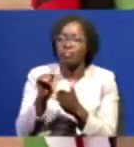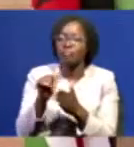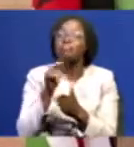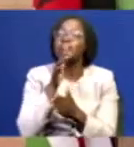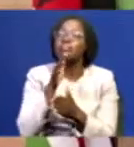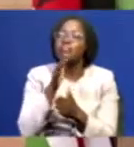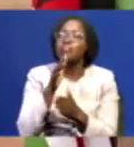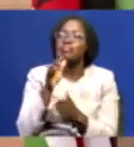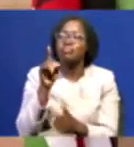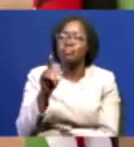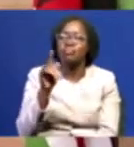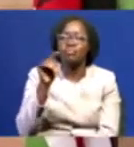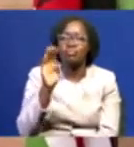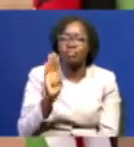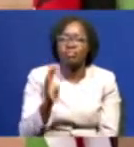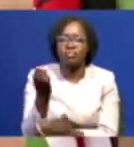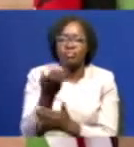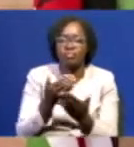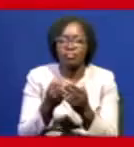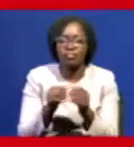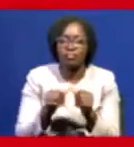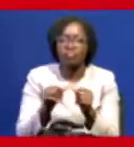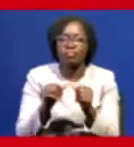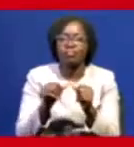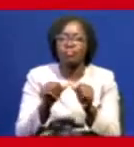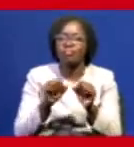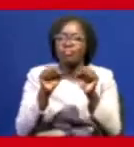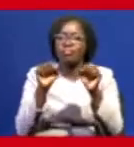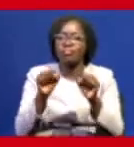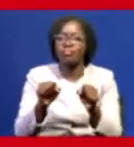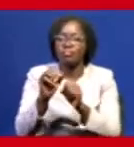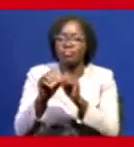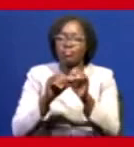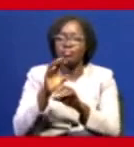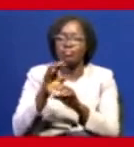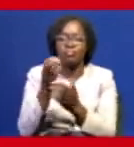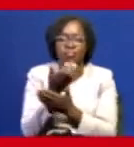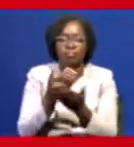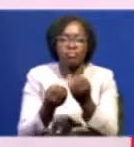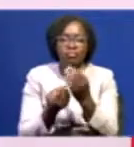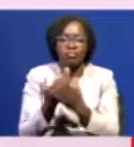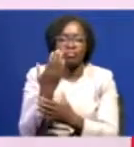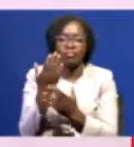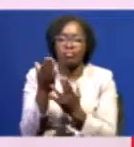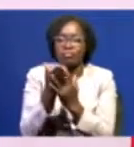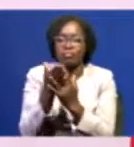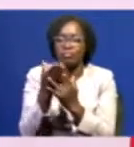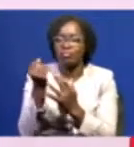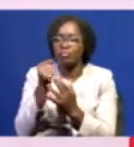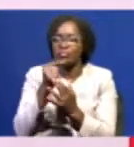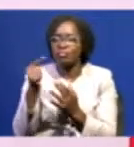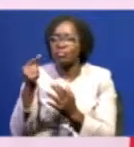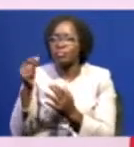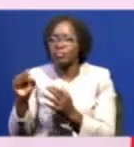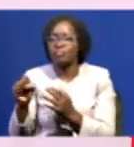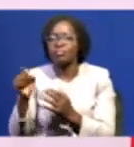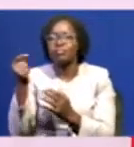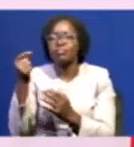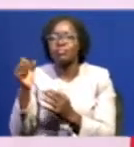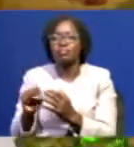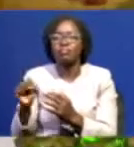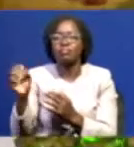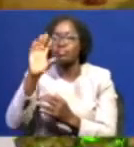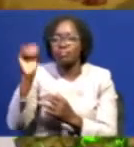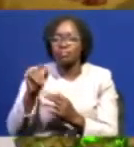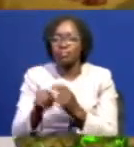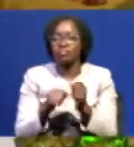the DTB Economic and Sustainability Forum, which projected the economy to expand by between 5% to 5.5% this